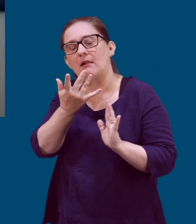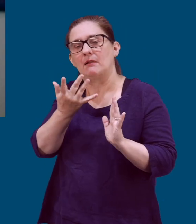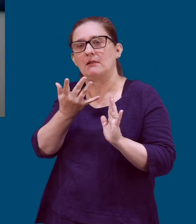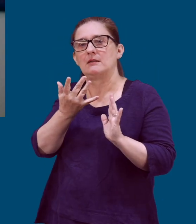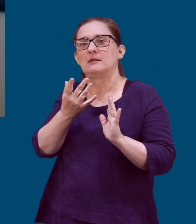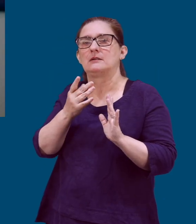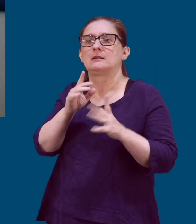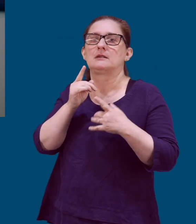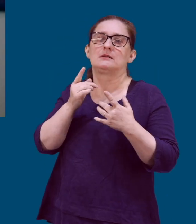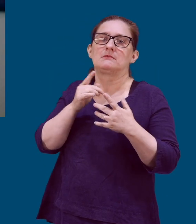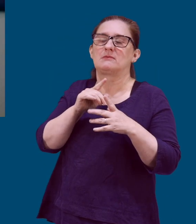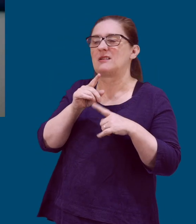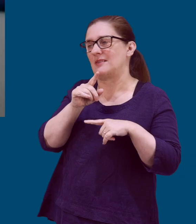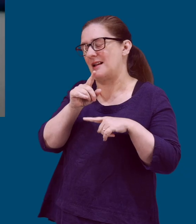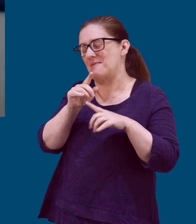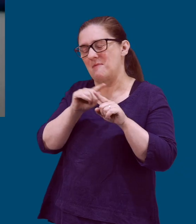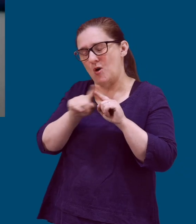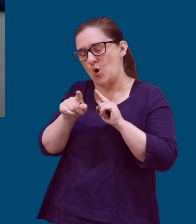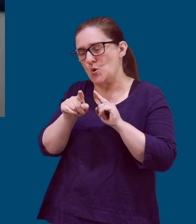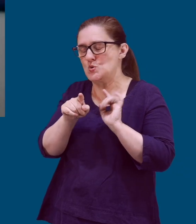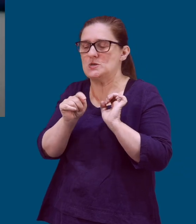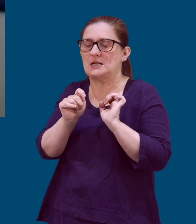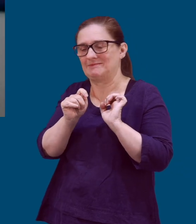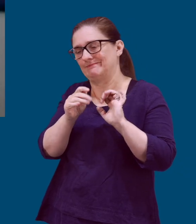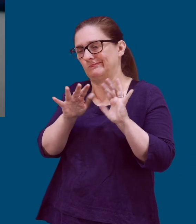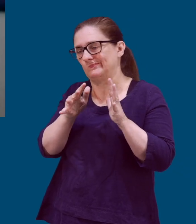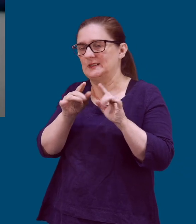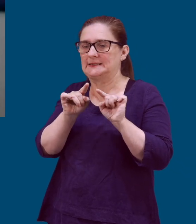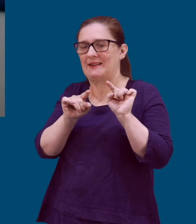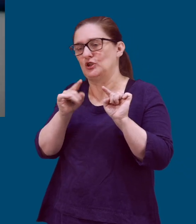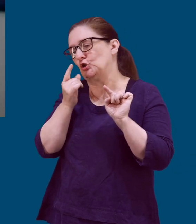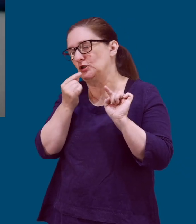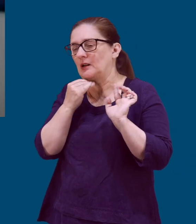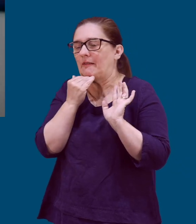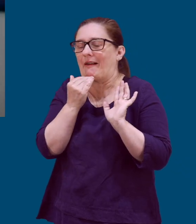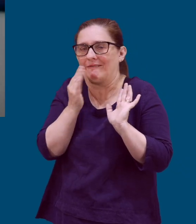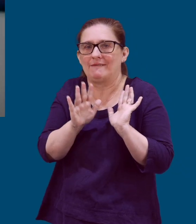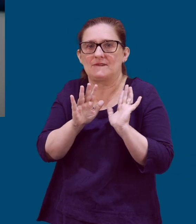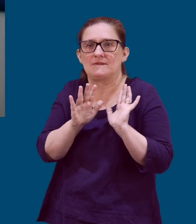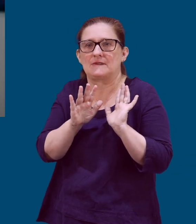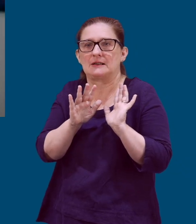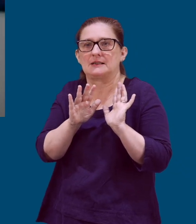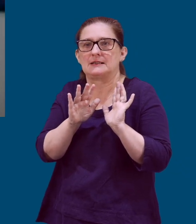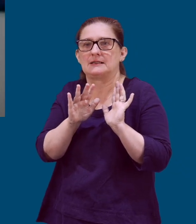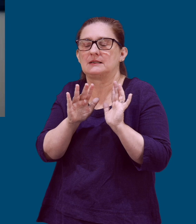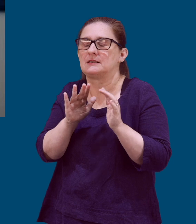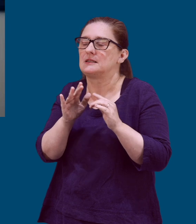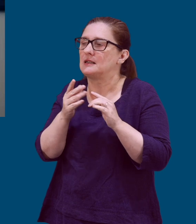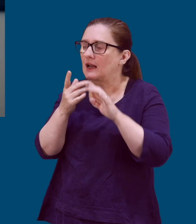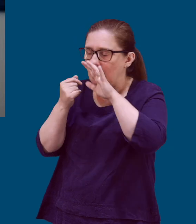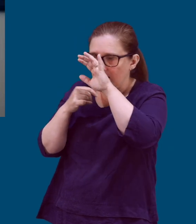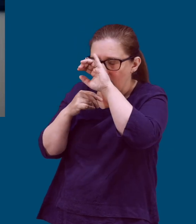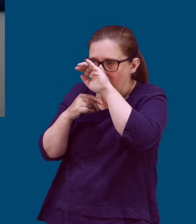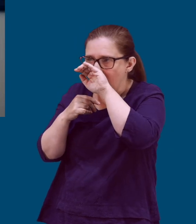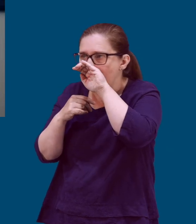of diversity tick box they could possibly get away with. This can be a cruel trick. You're close enough to peep through the